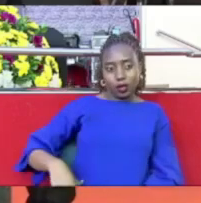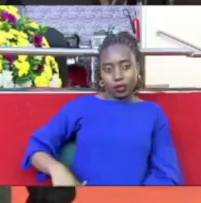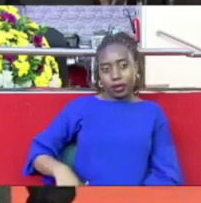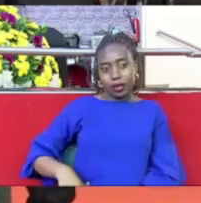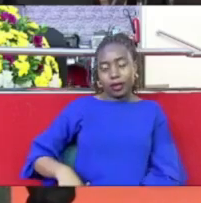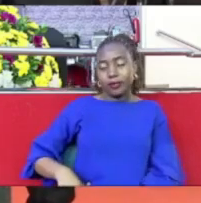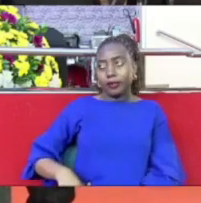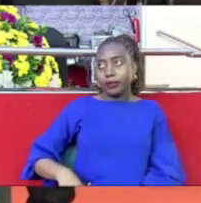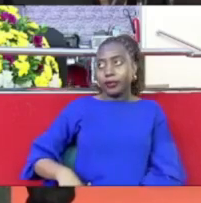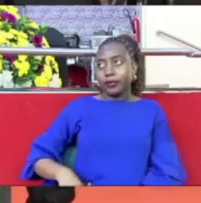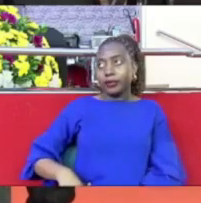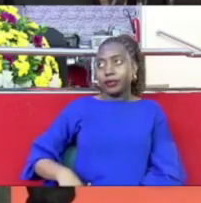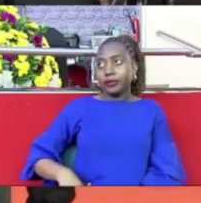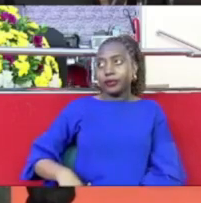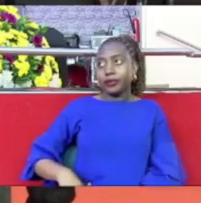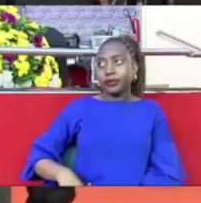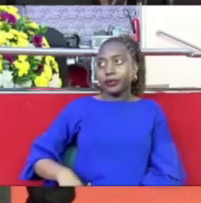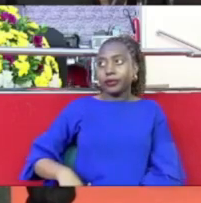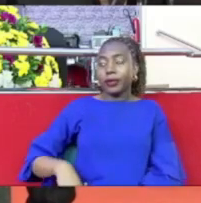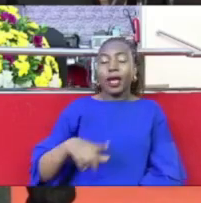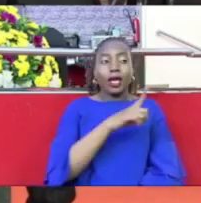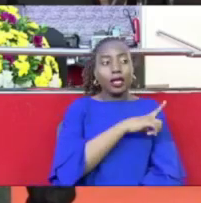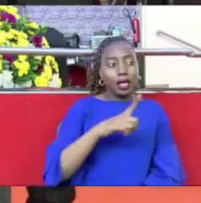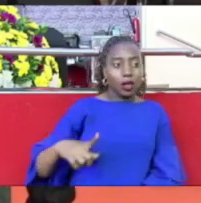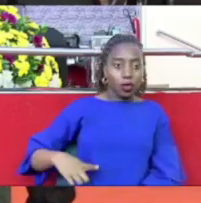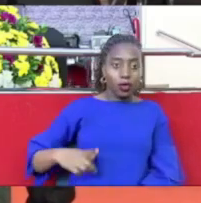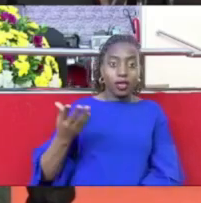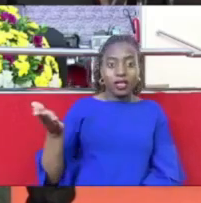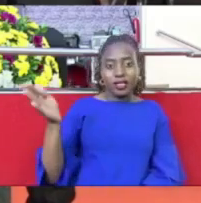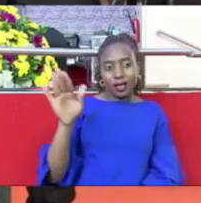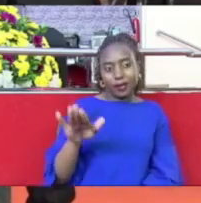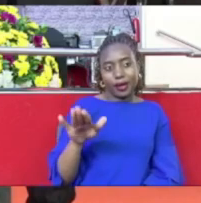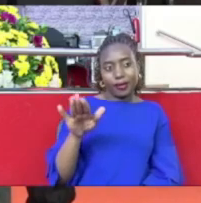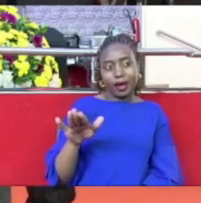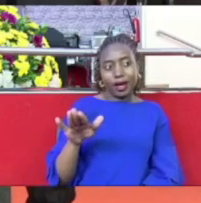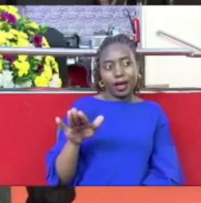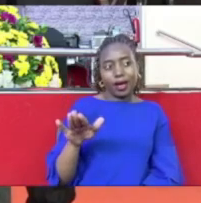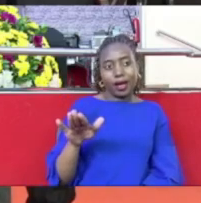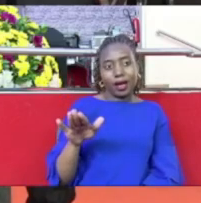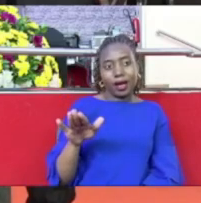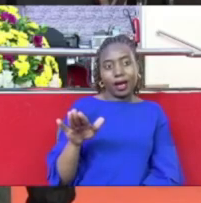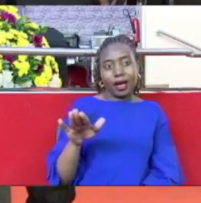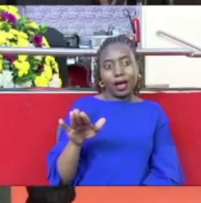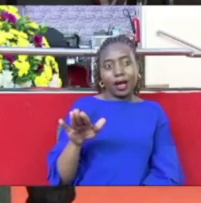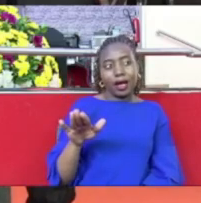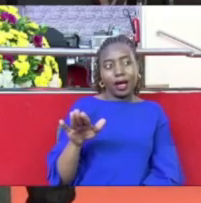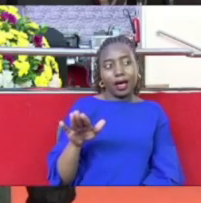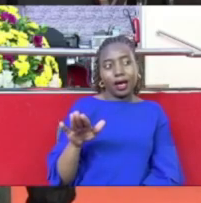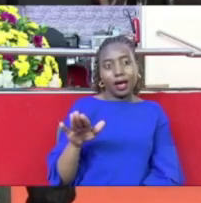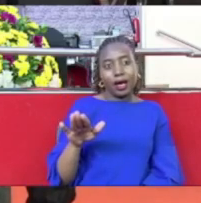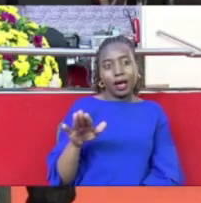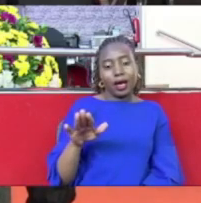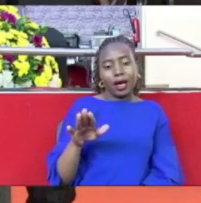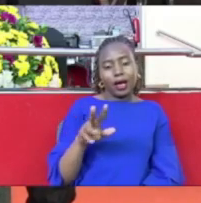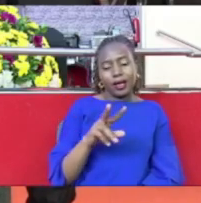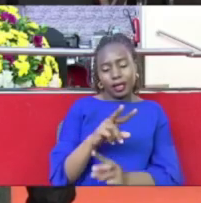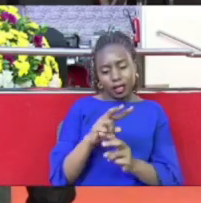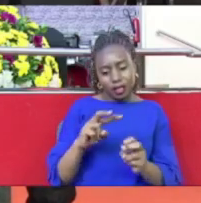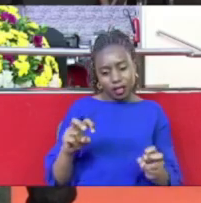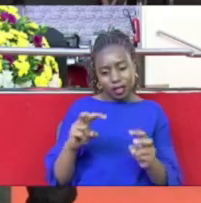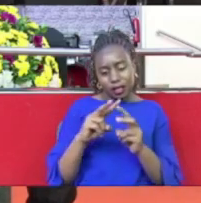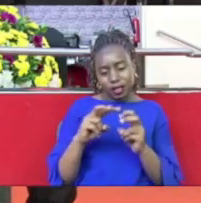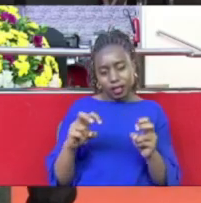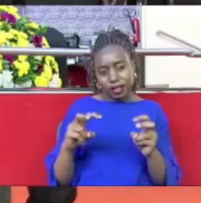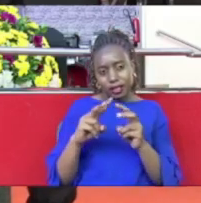Mungu. The Lord is coming back. Bwana anarudi and is looking for a bride to rapture. Na na